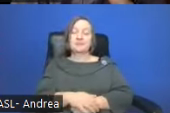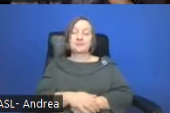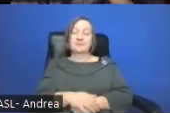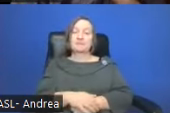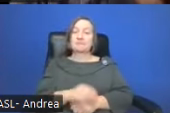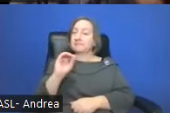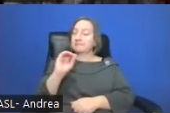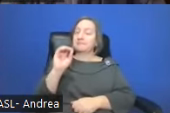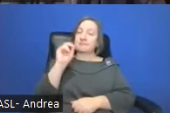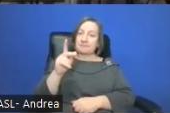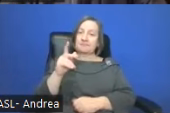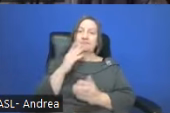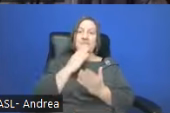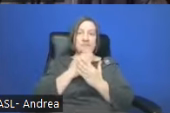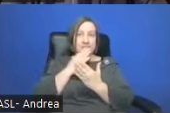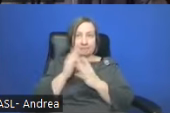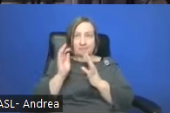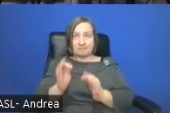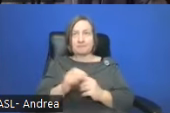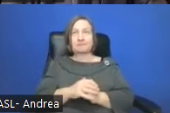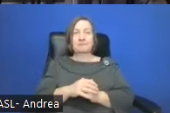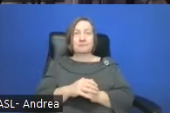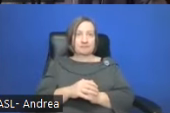Nope. Okay, very good. Then